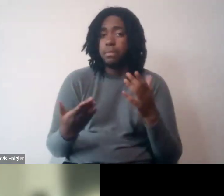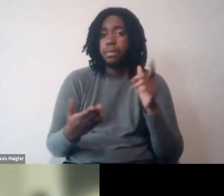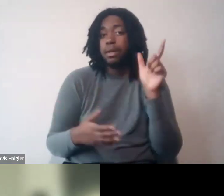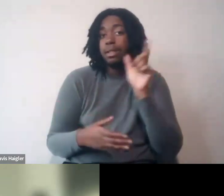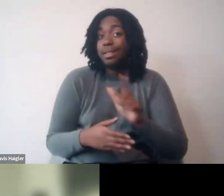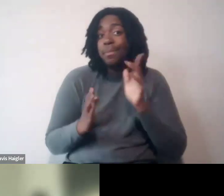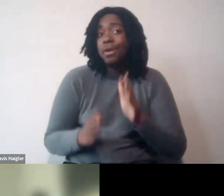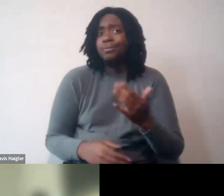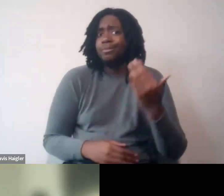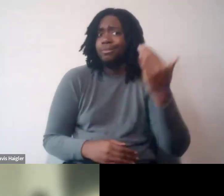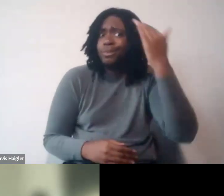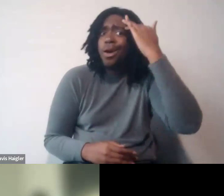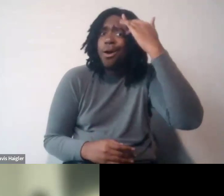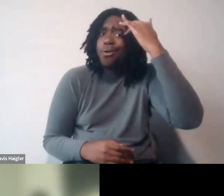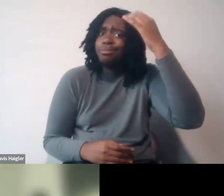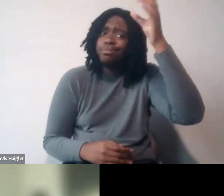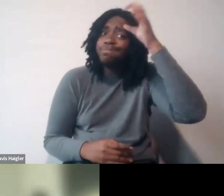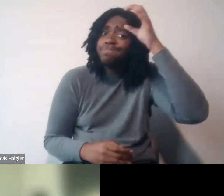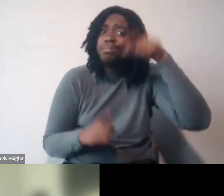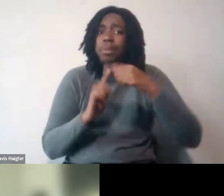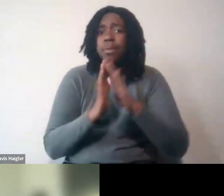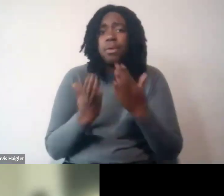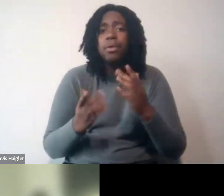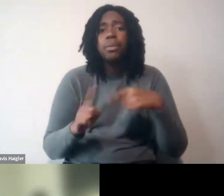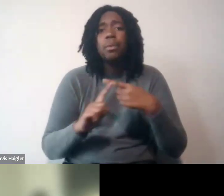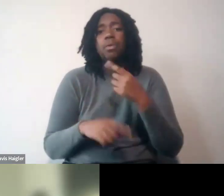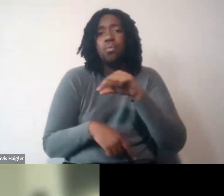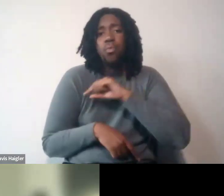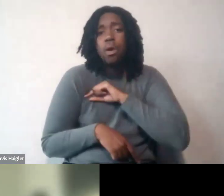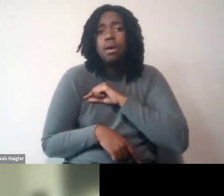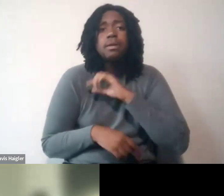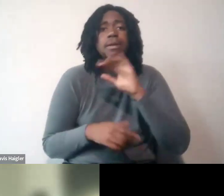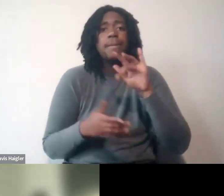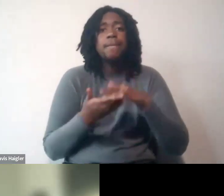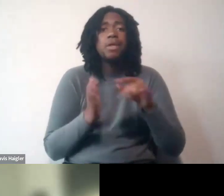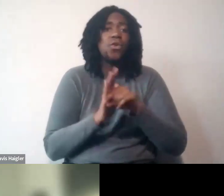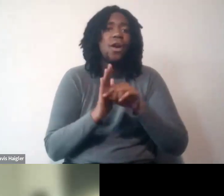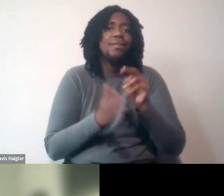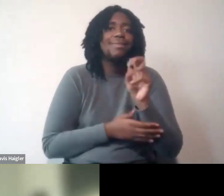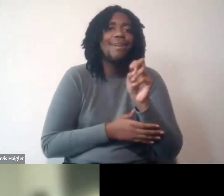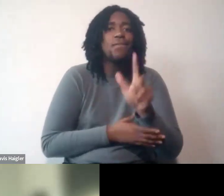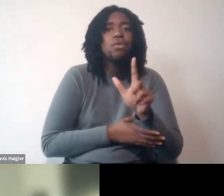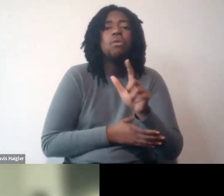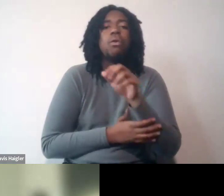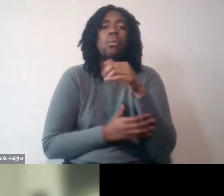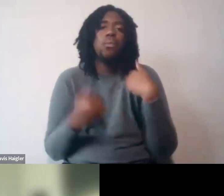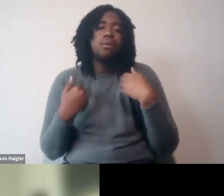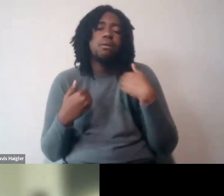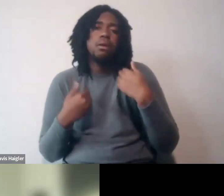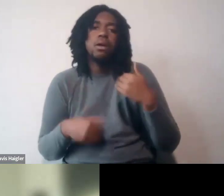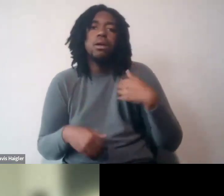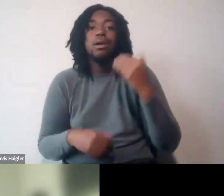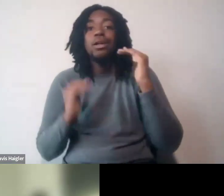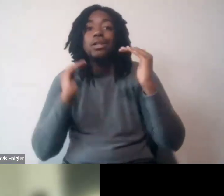about books. They know about the quality of a middle grade novel or YA novel. And I think that if they were to actually see that a